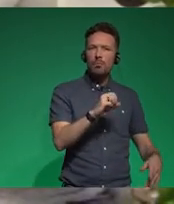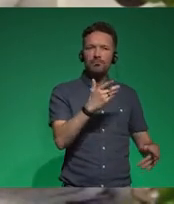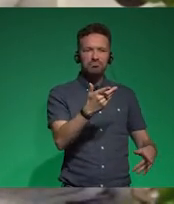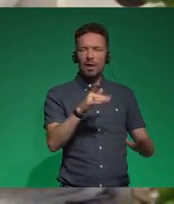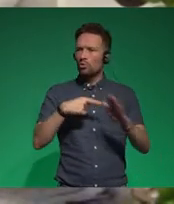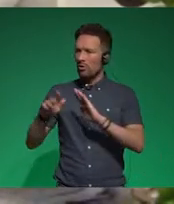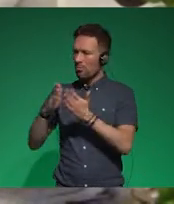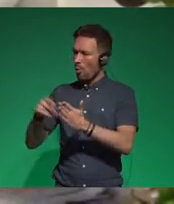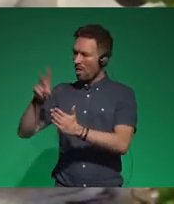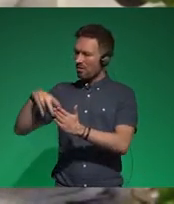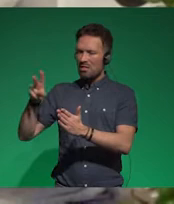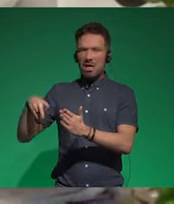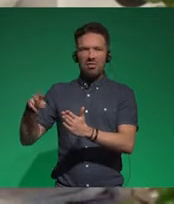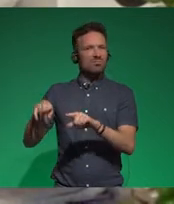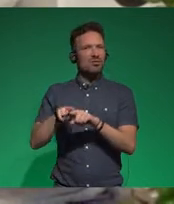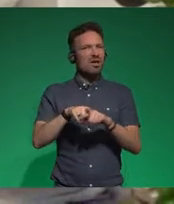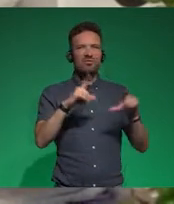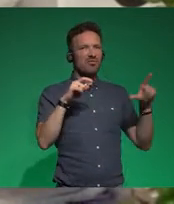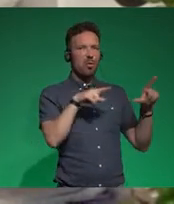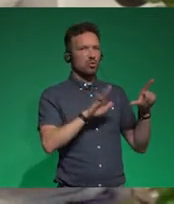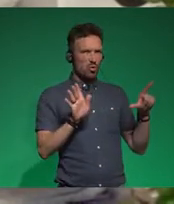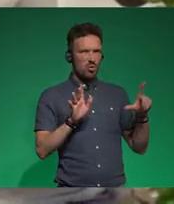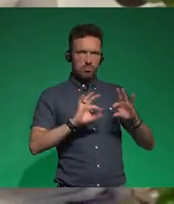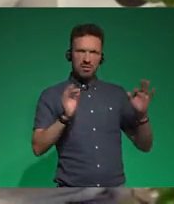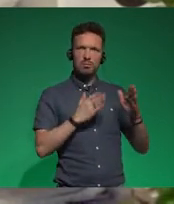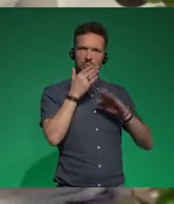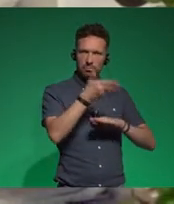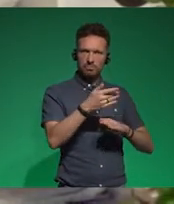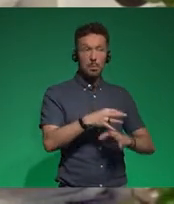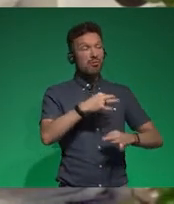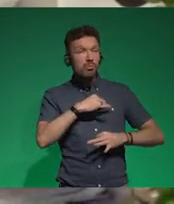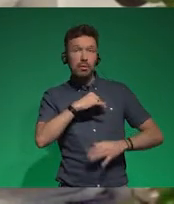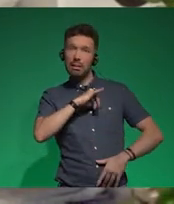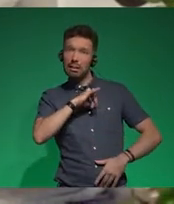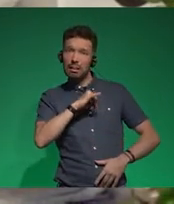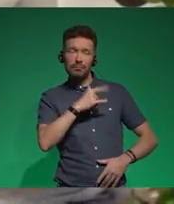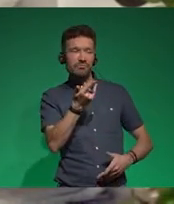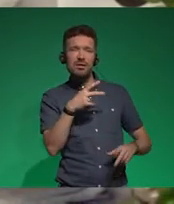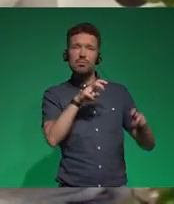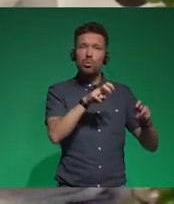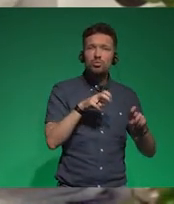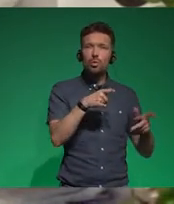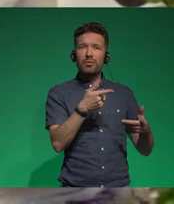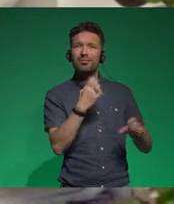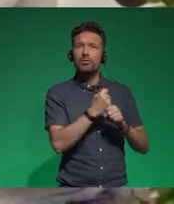of landscape as a silent witness to history. And